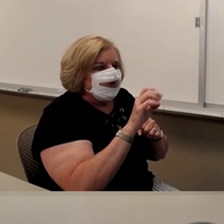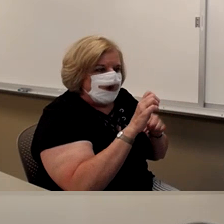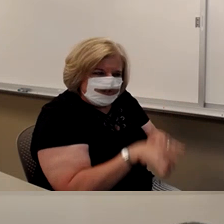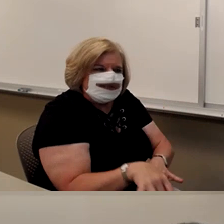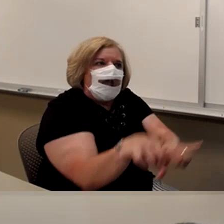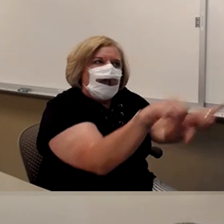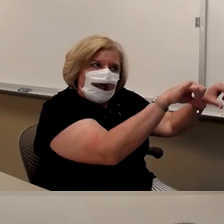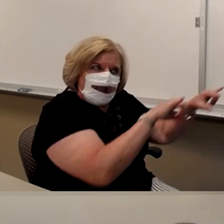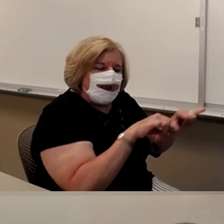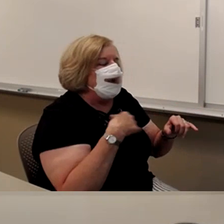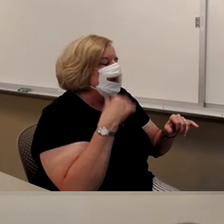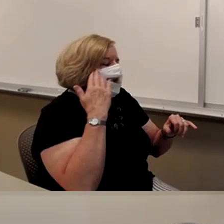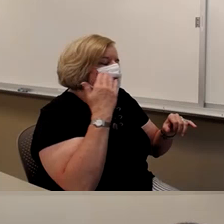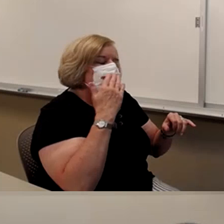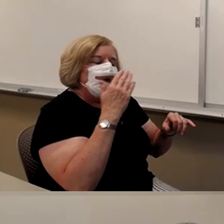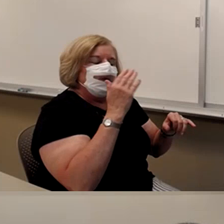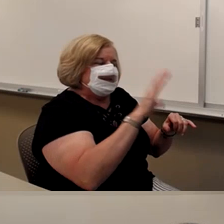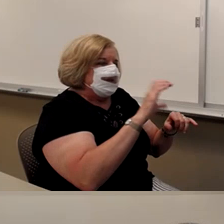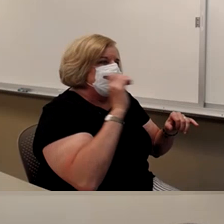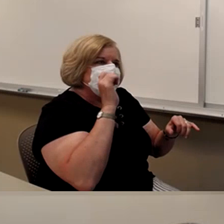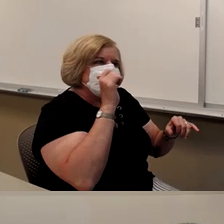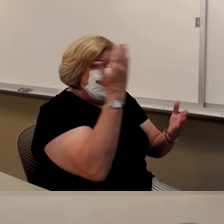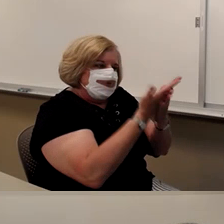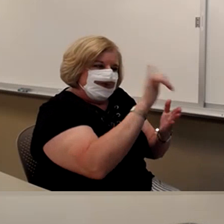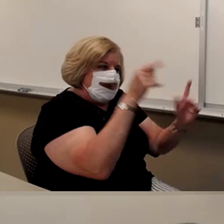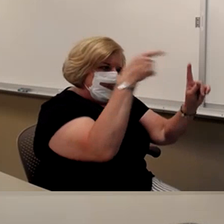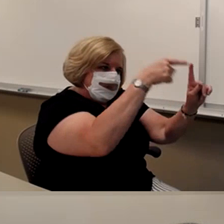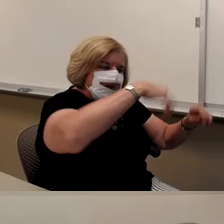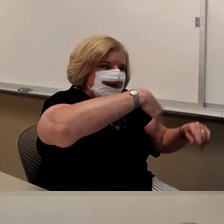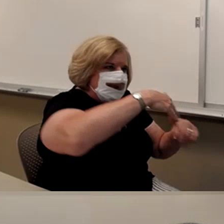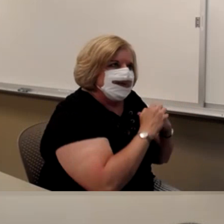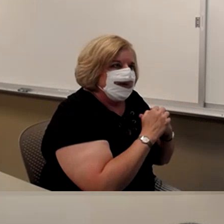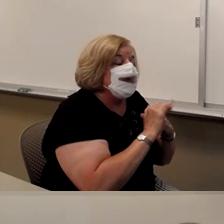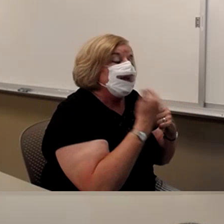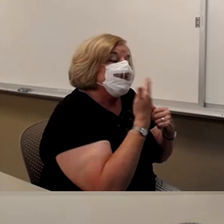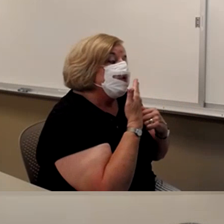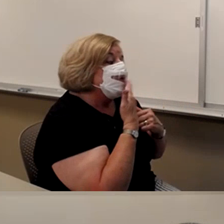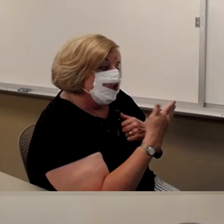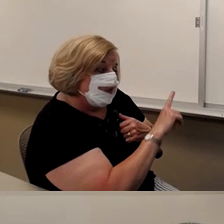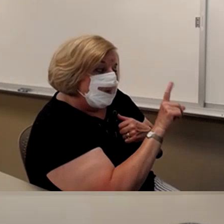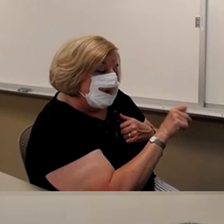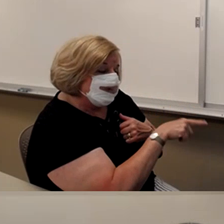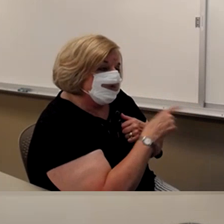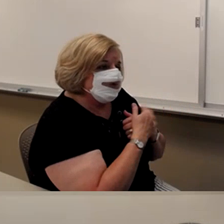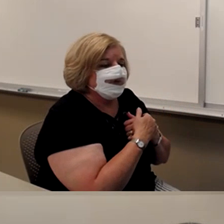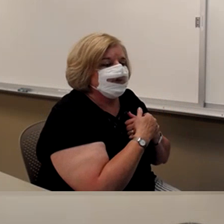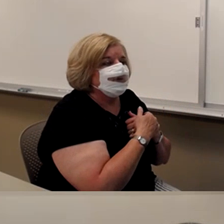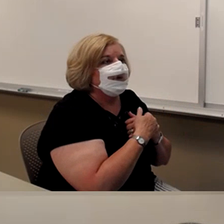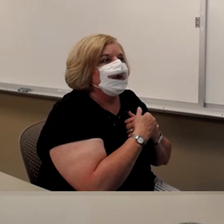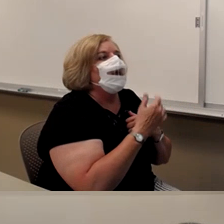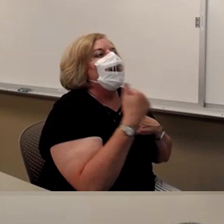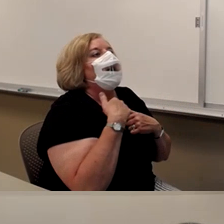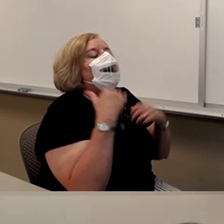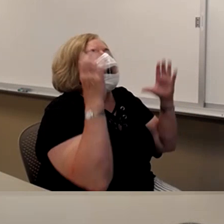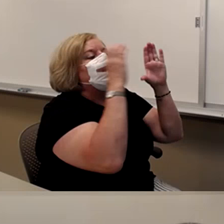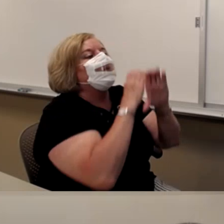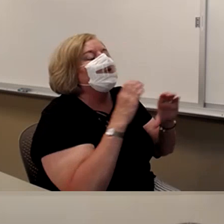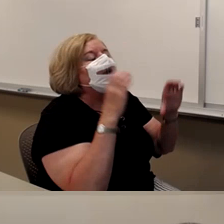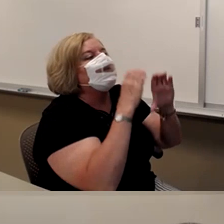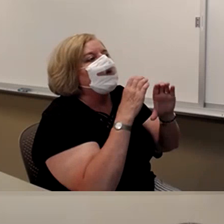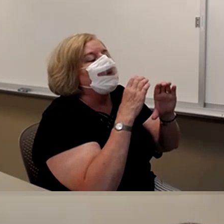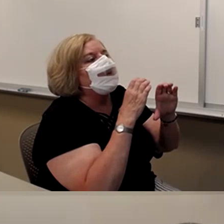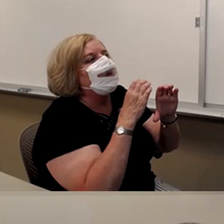we're all not there yet within that. But that's a great question. So, and I'm looking for, like, you know, like I